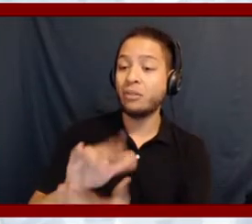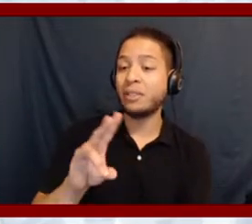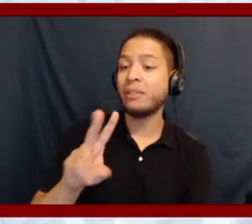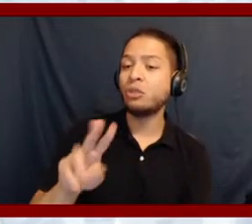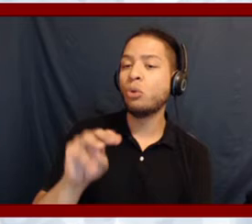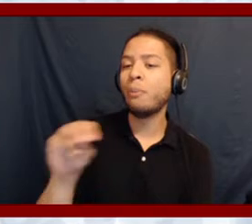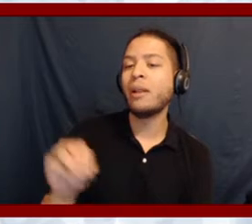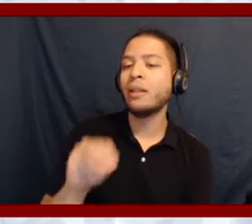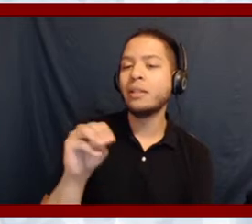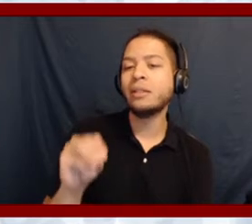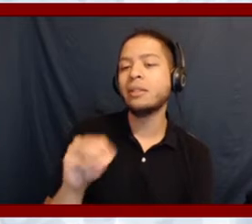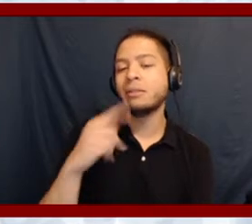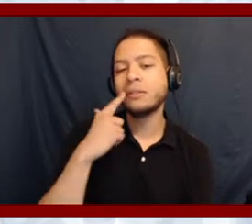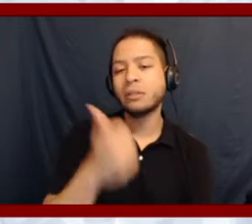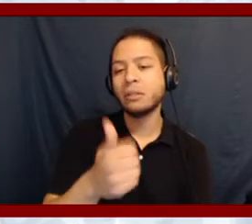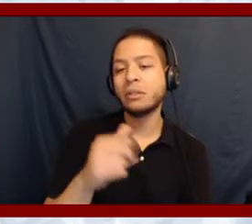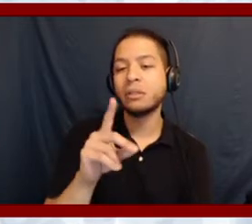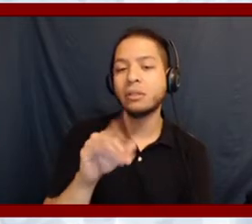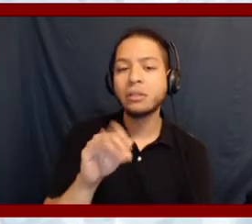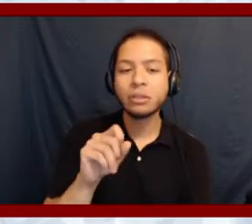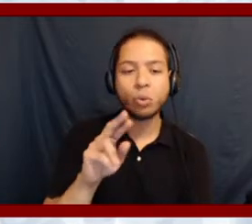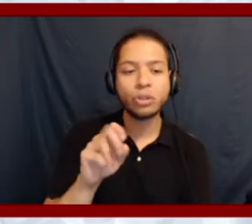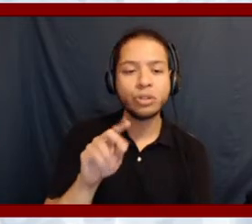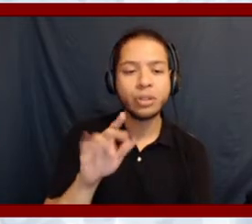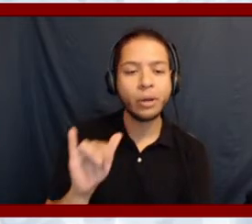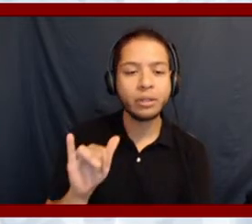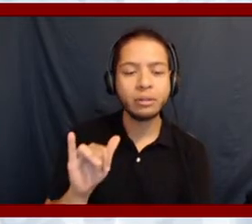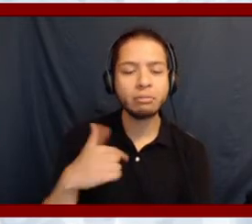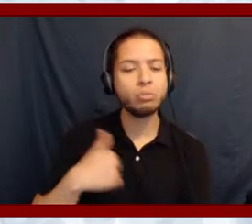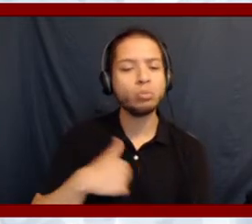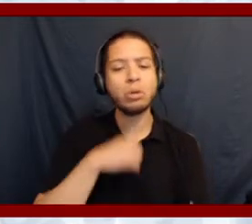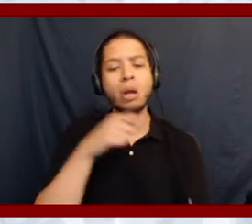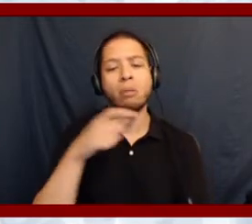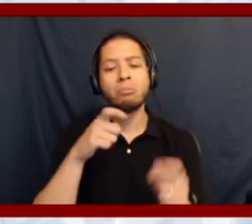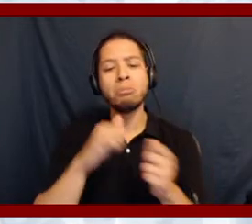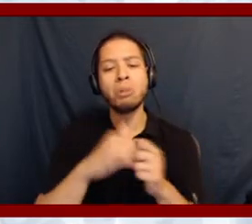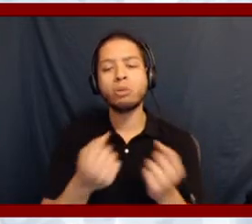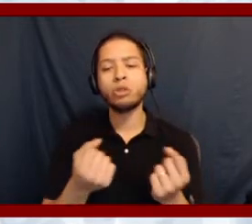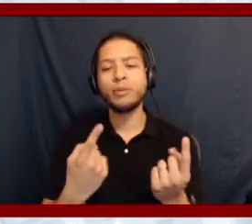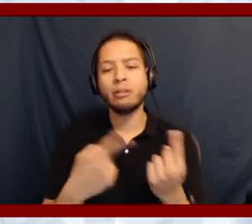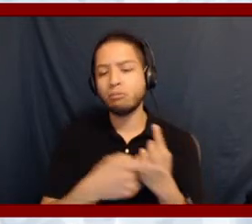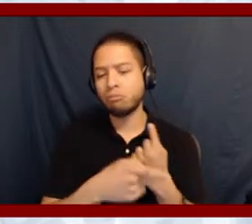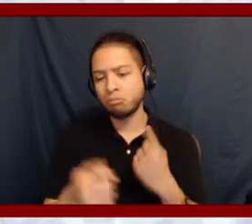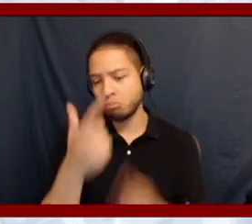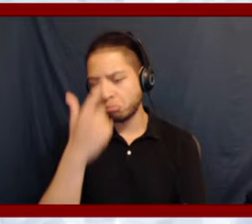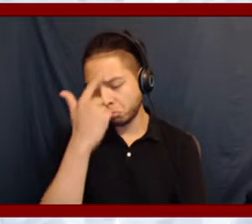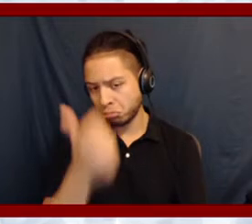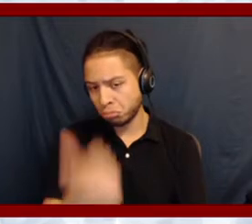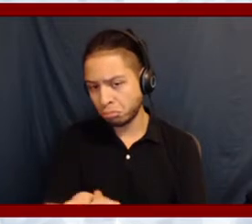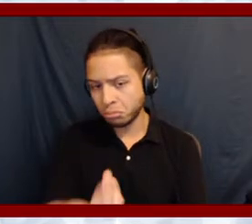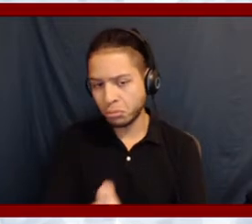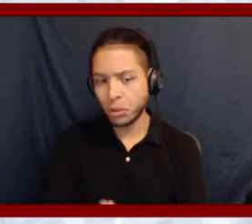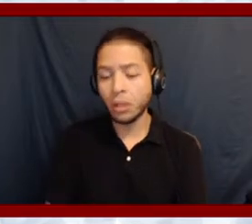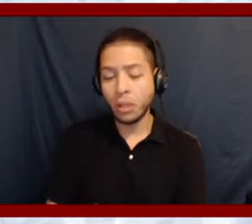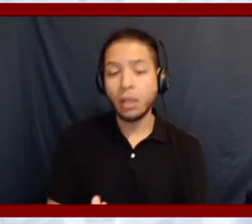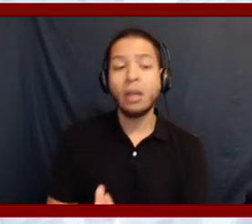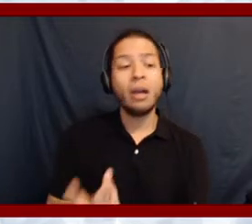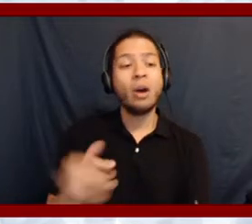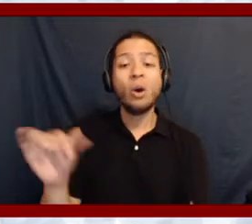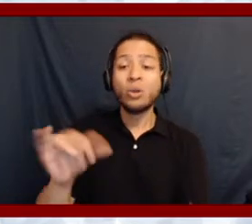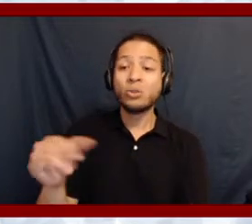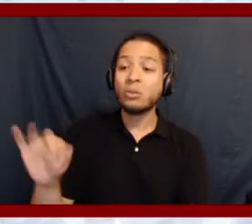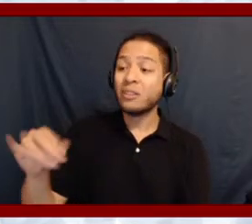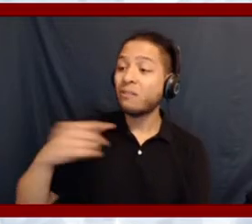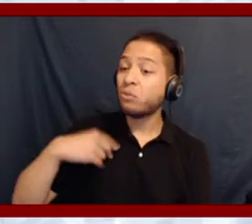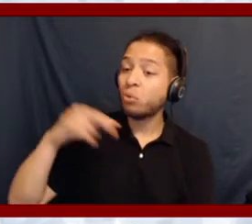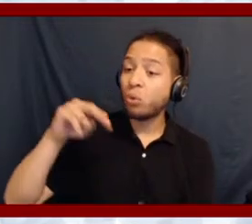So we understand it. And if you look at other policies throughout government that actually